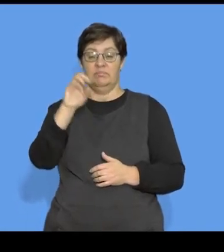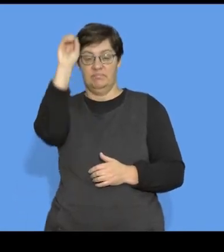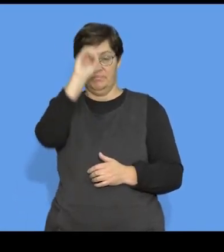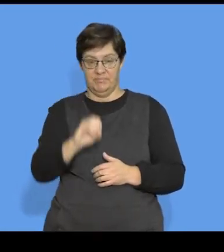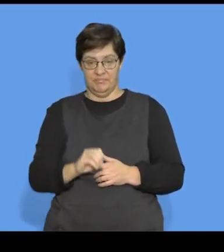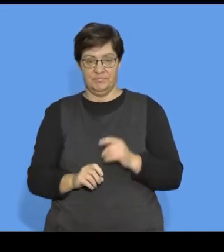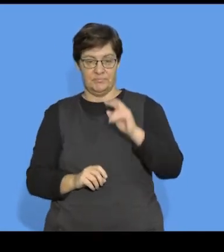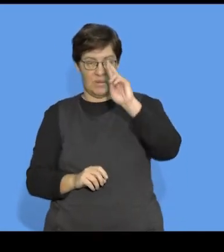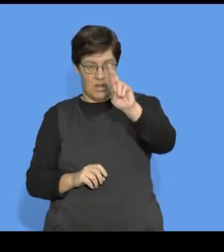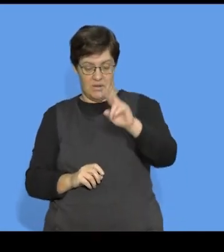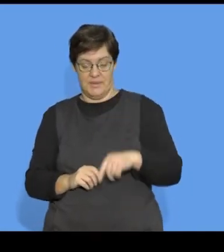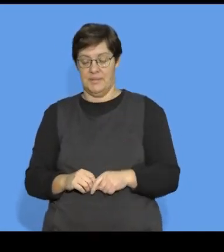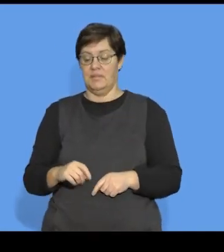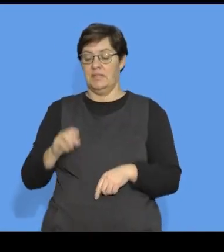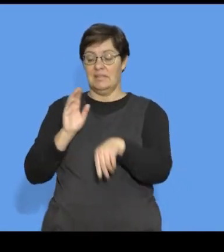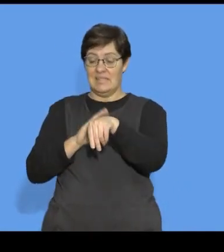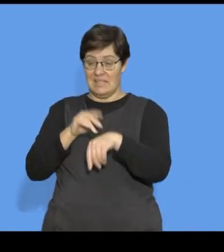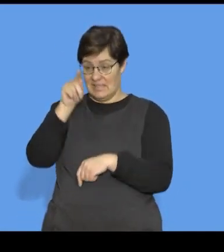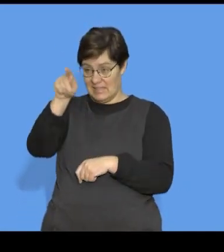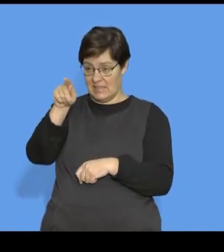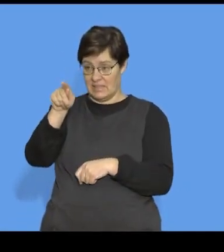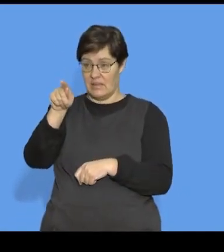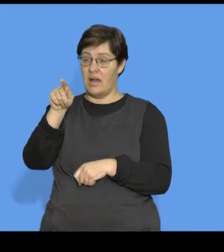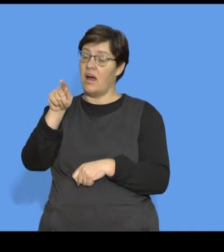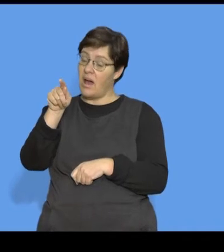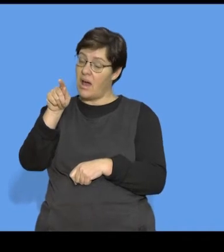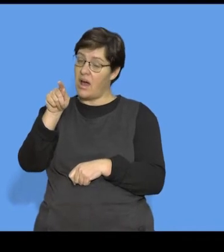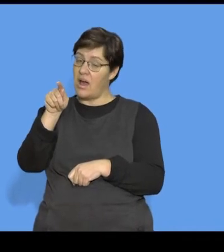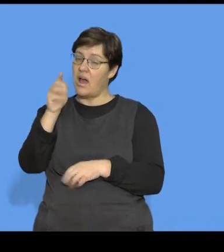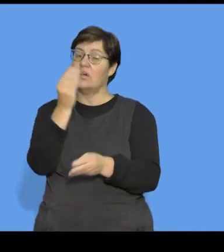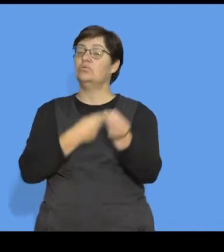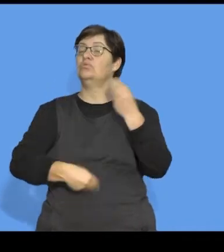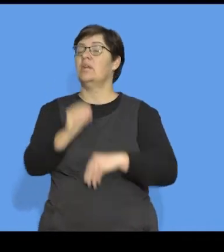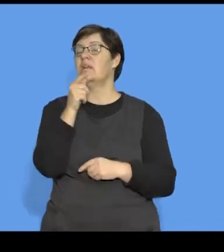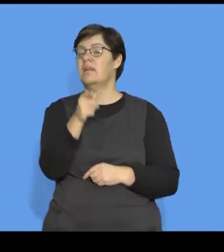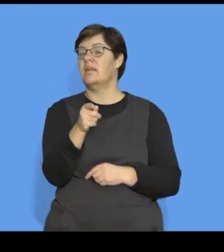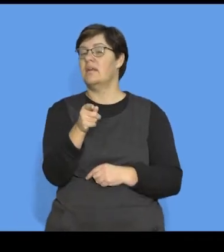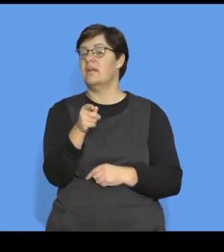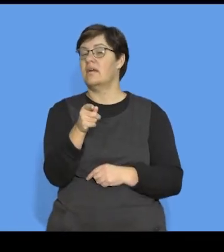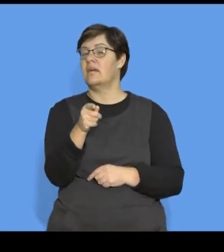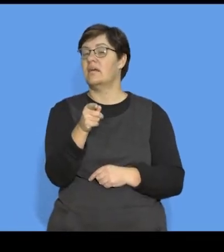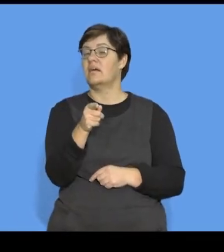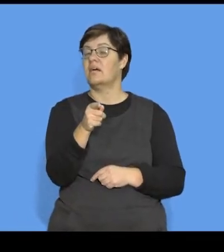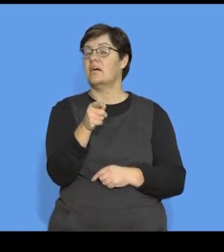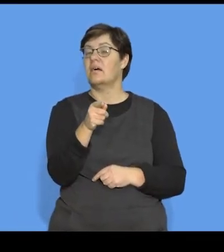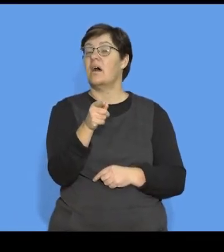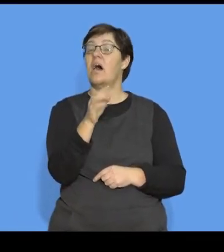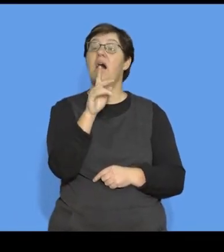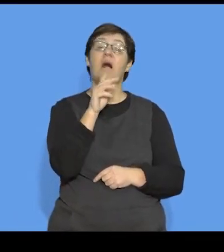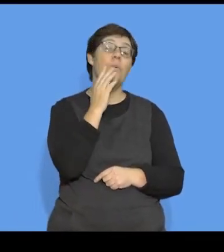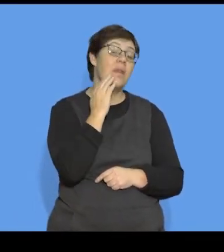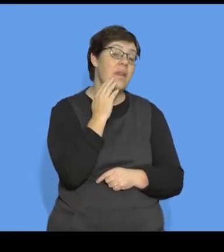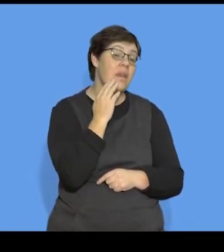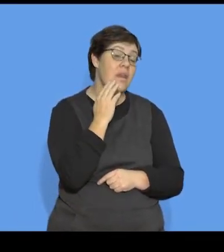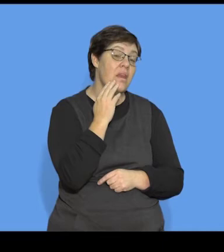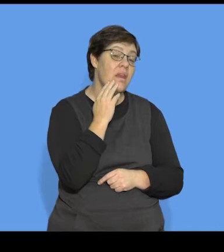is 20%. That's your R. And your T. Now, when did we trade in this vehicle? Remember, it was traded